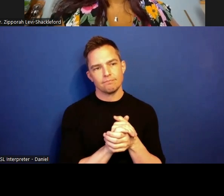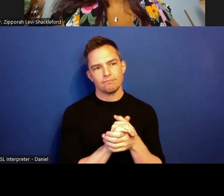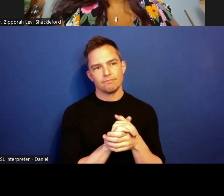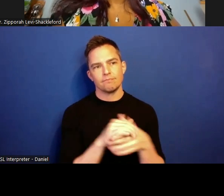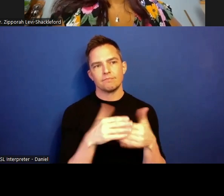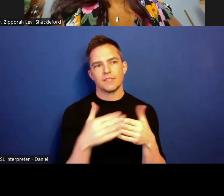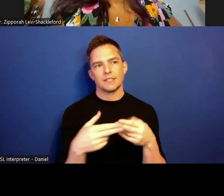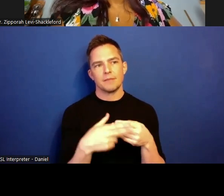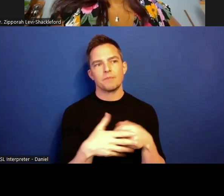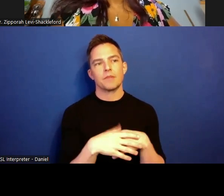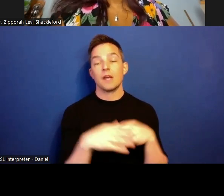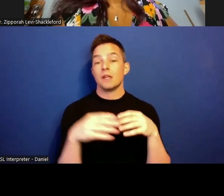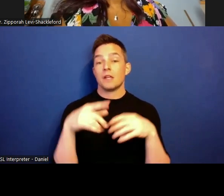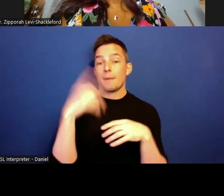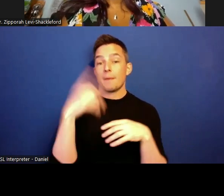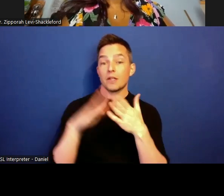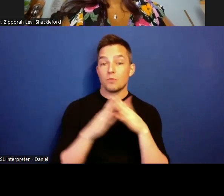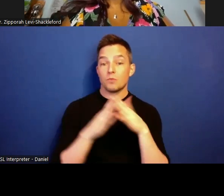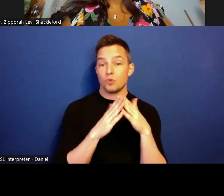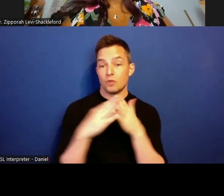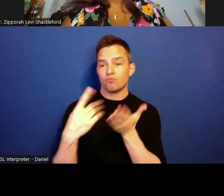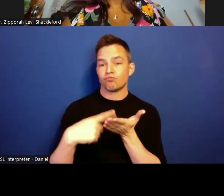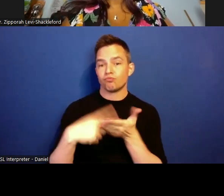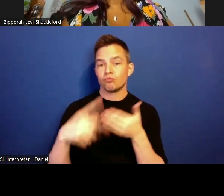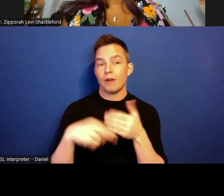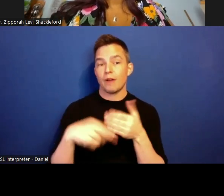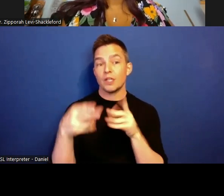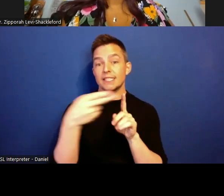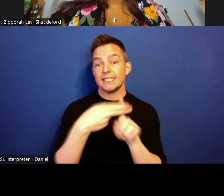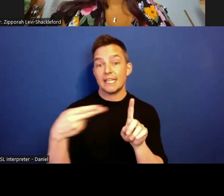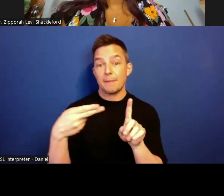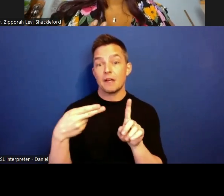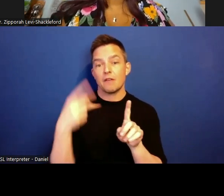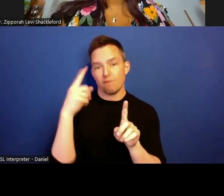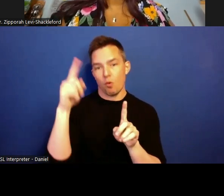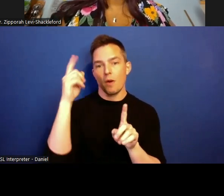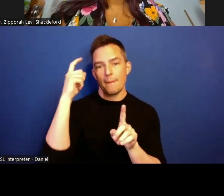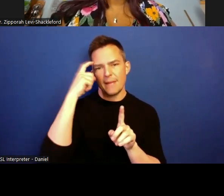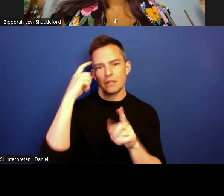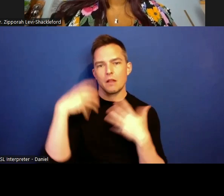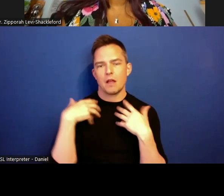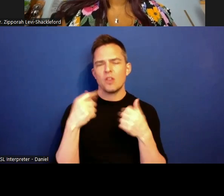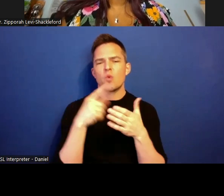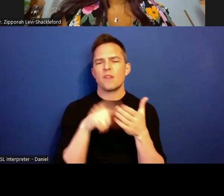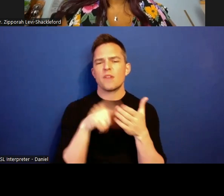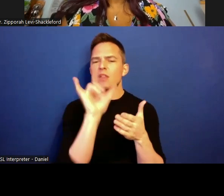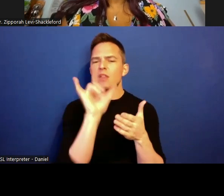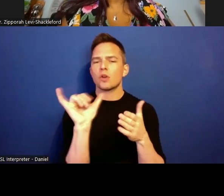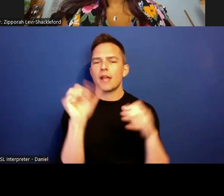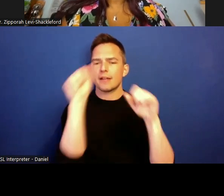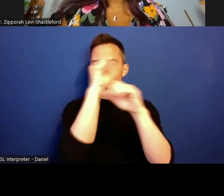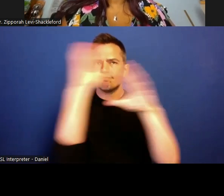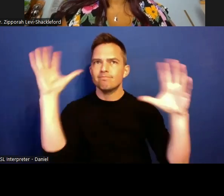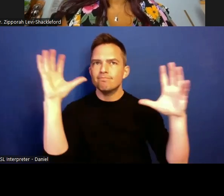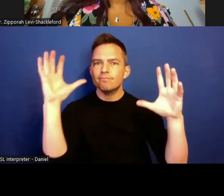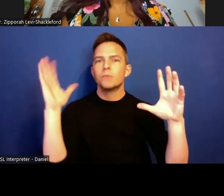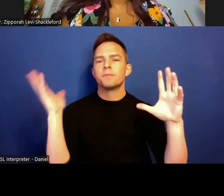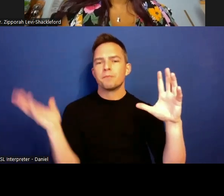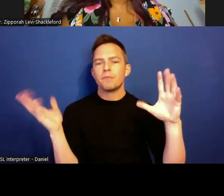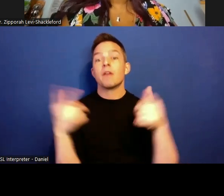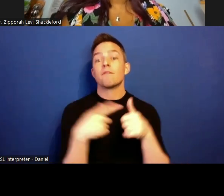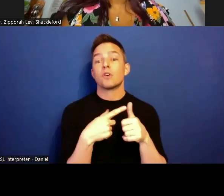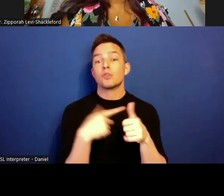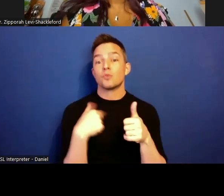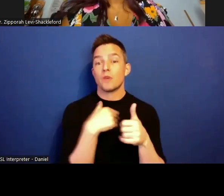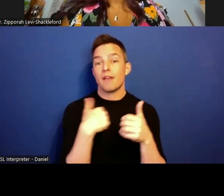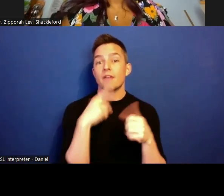So in the Black community, when we're talking about stigma for mental health, what does that look like? So first, we have